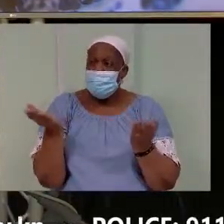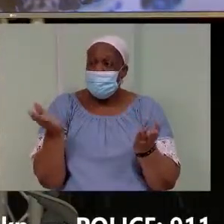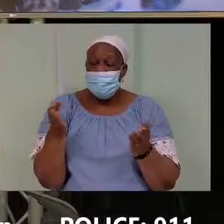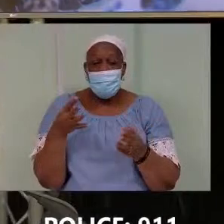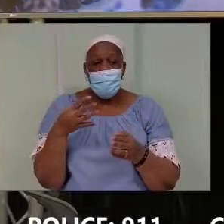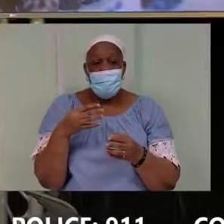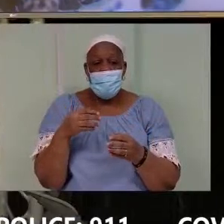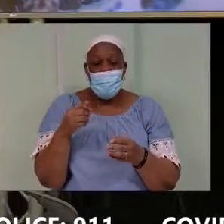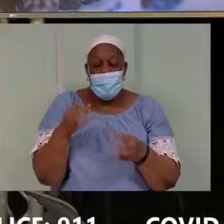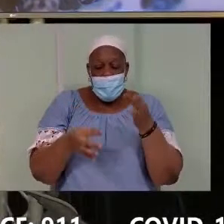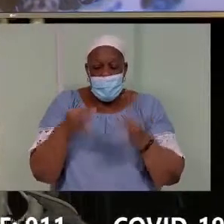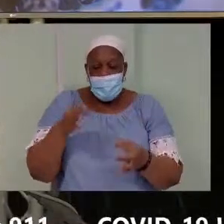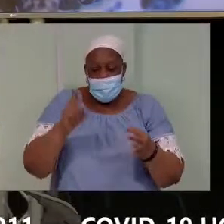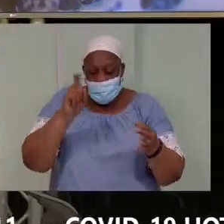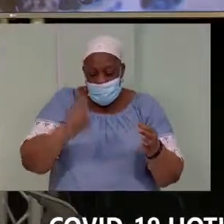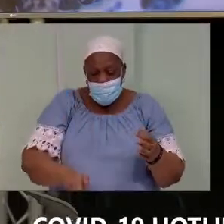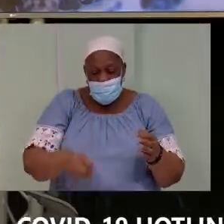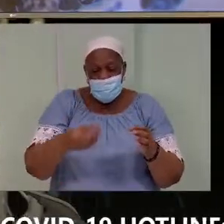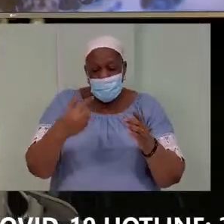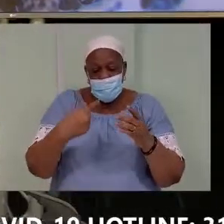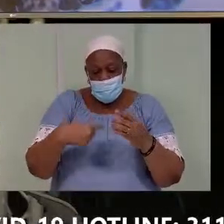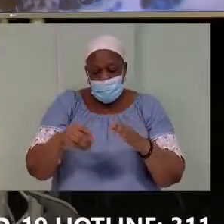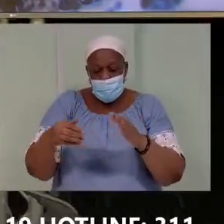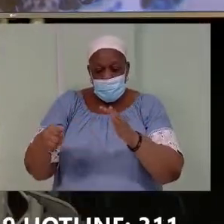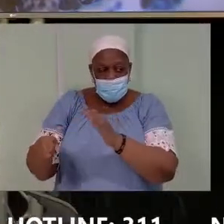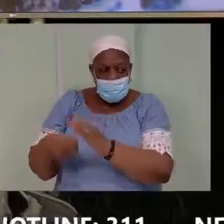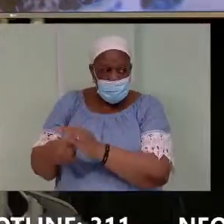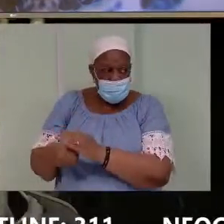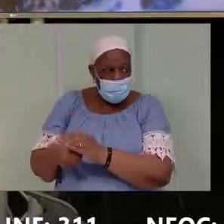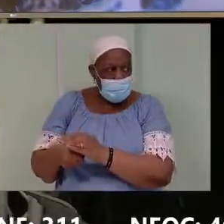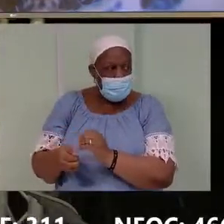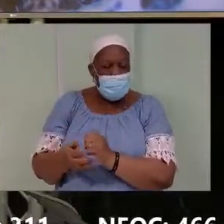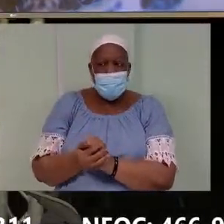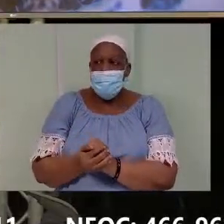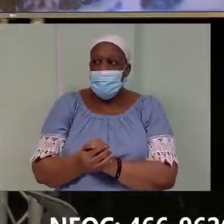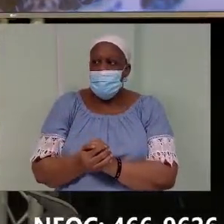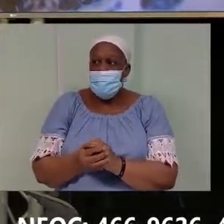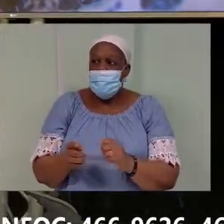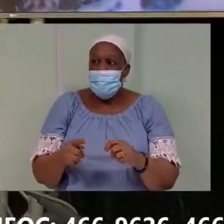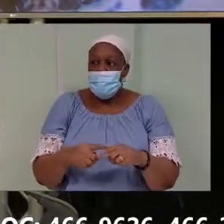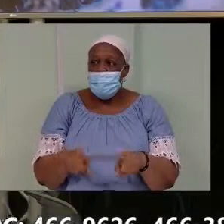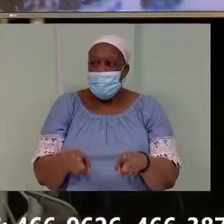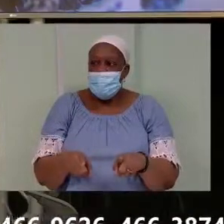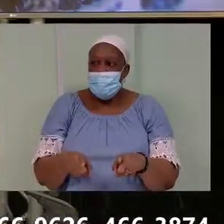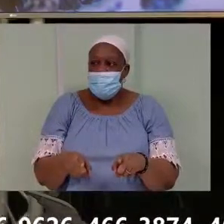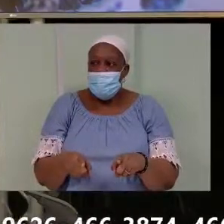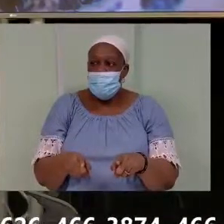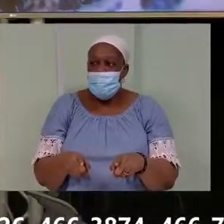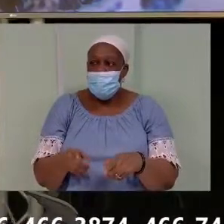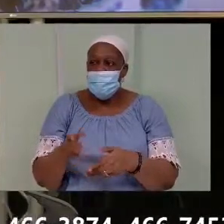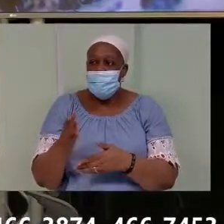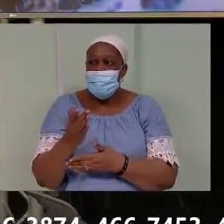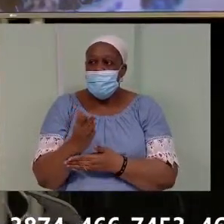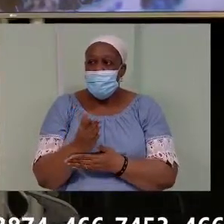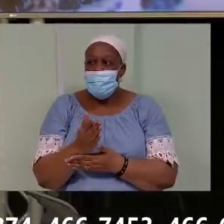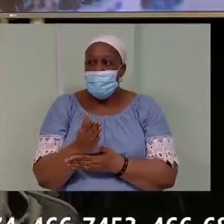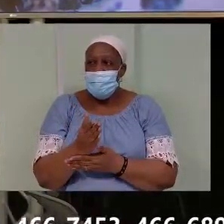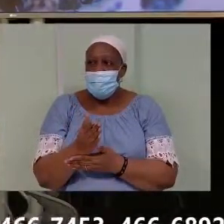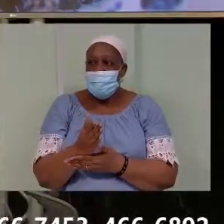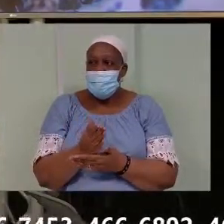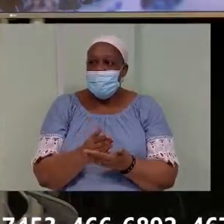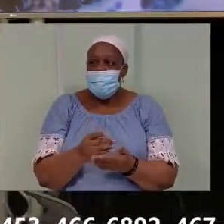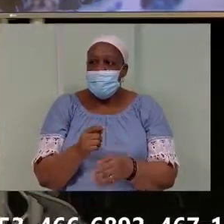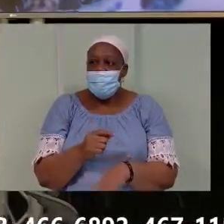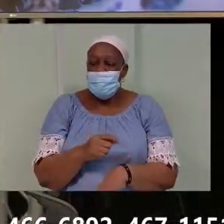apply to all incoming persons, but I'm specifically concerned about the quarantine requirement